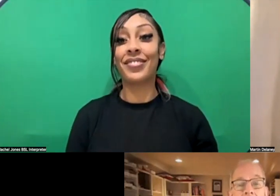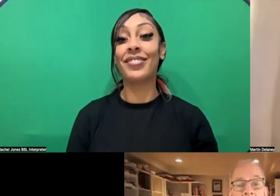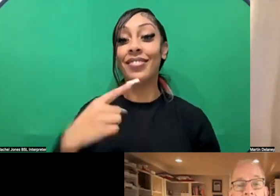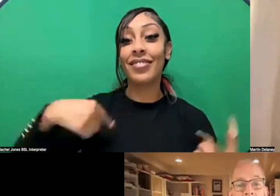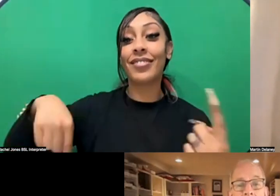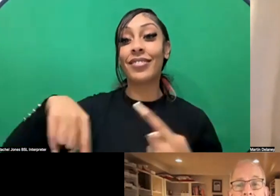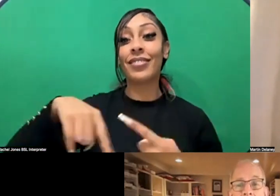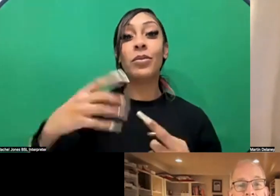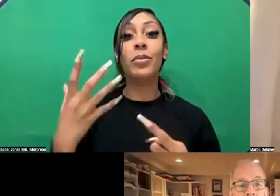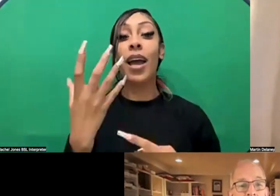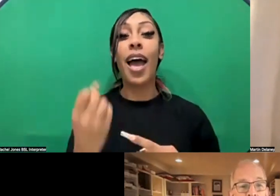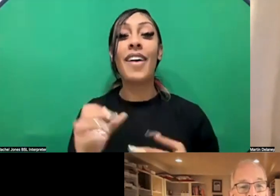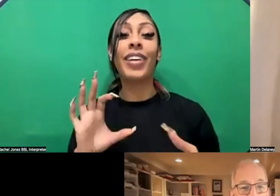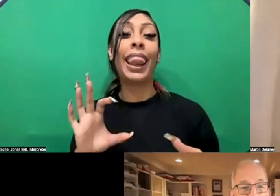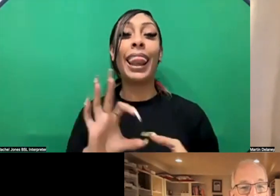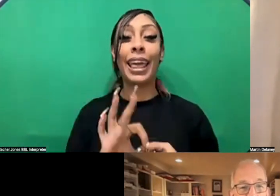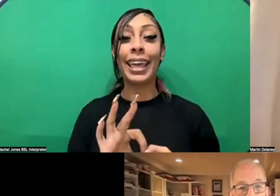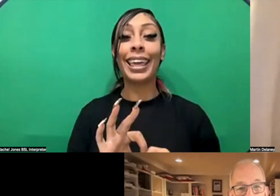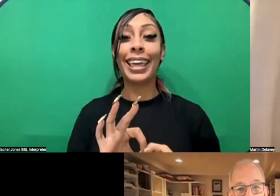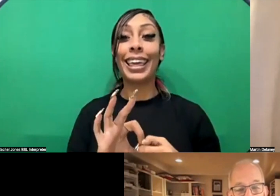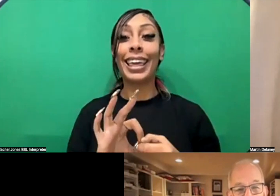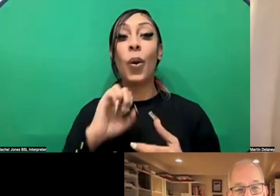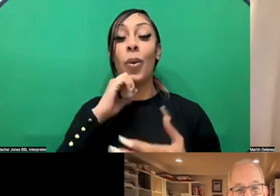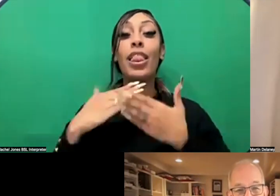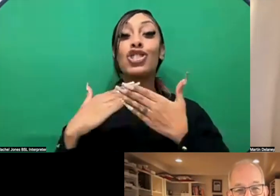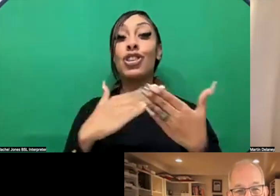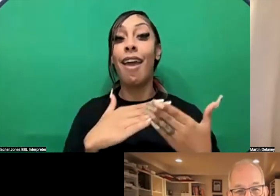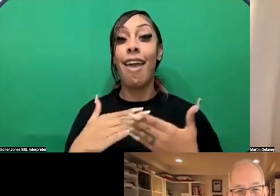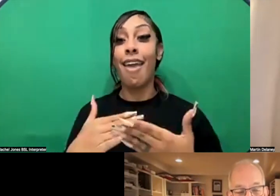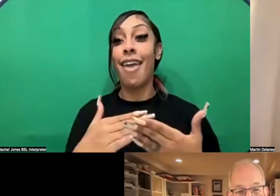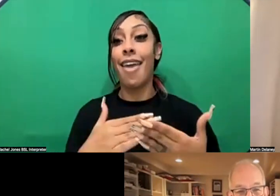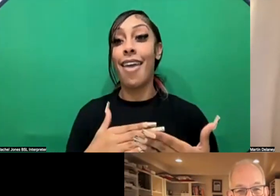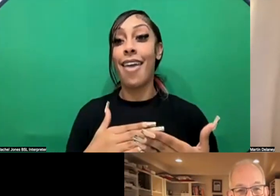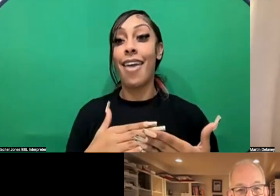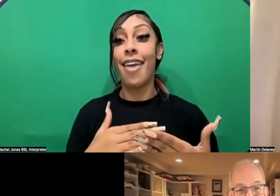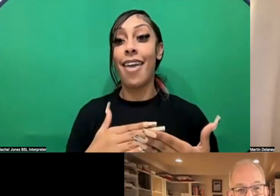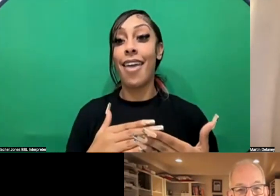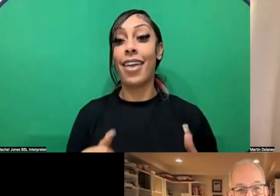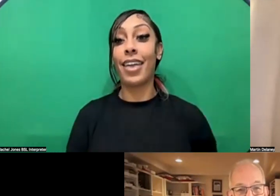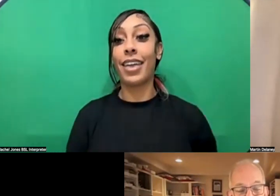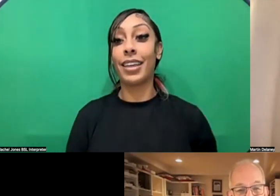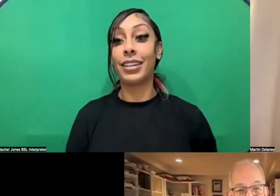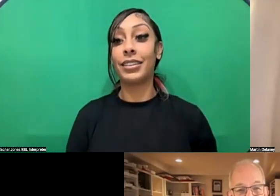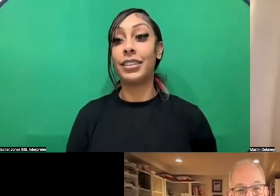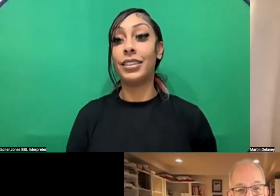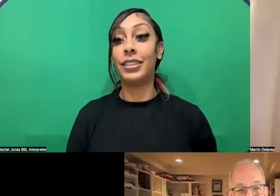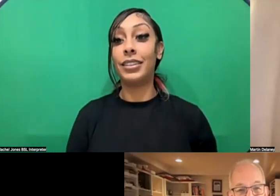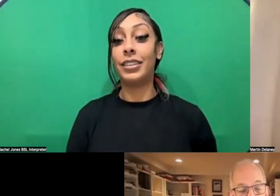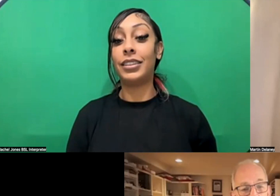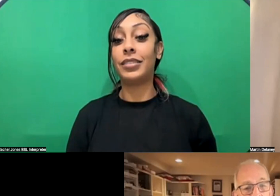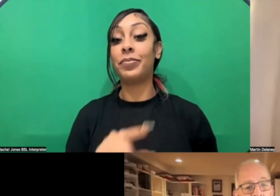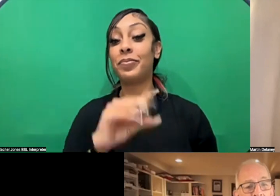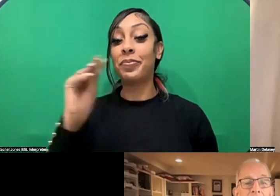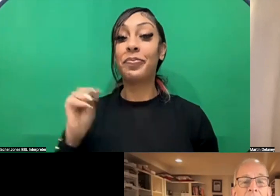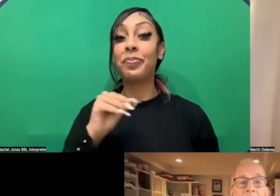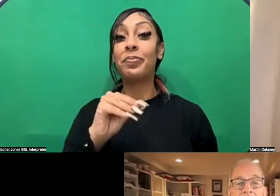links that we have shared or we will be sharing. And we have the first link we want to put out there is